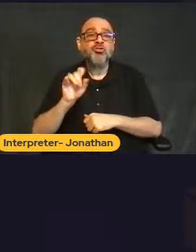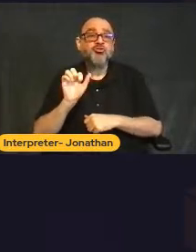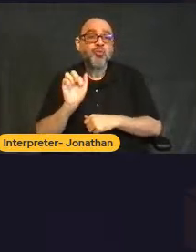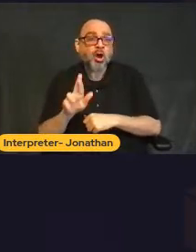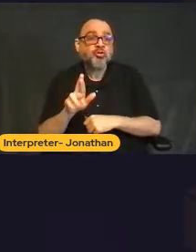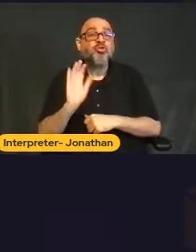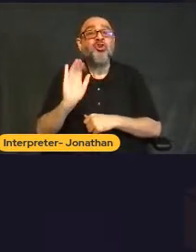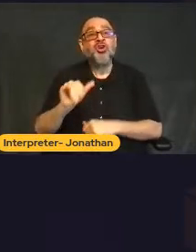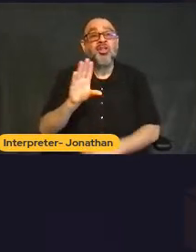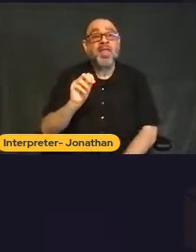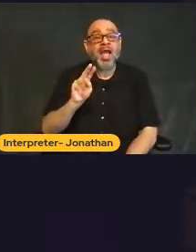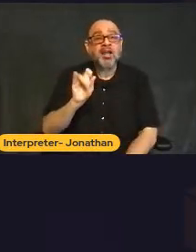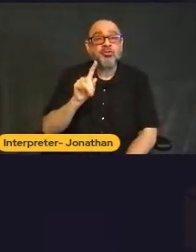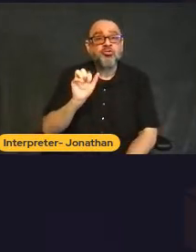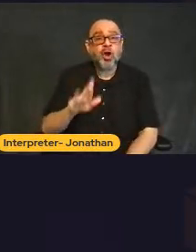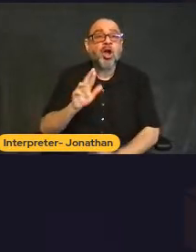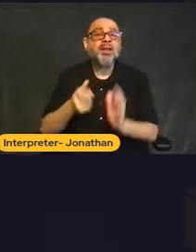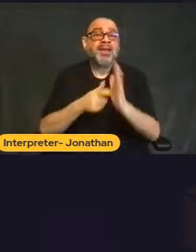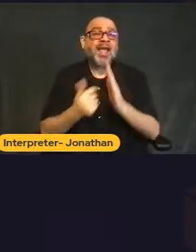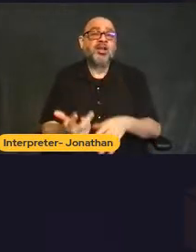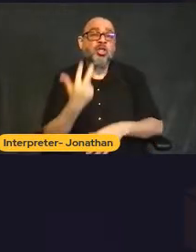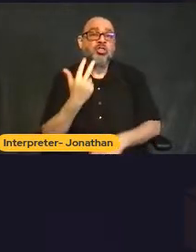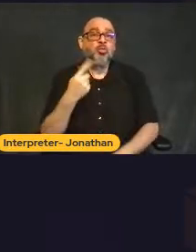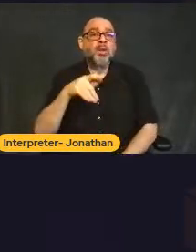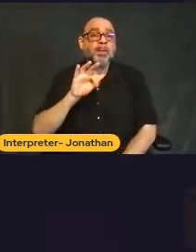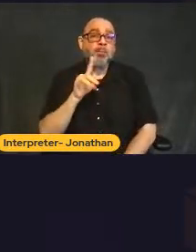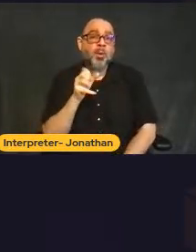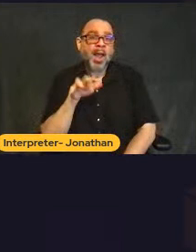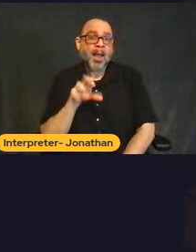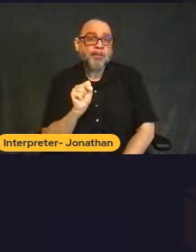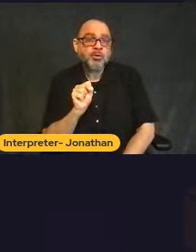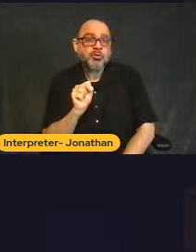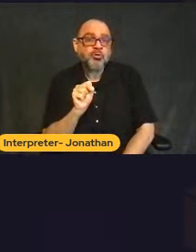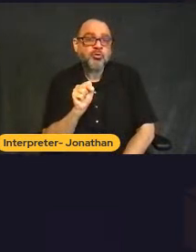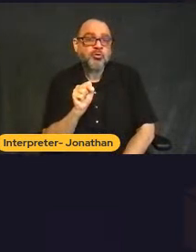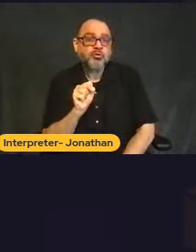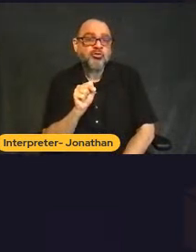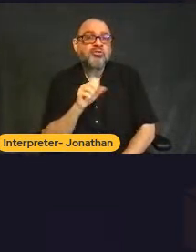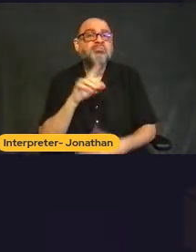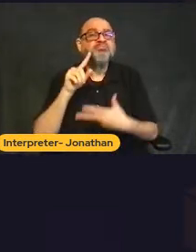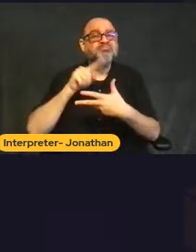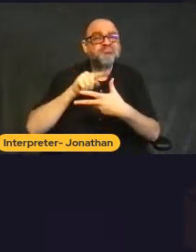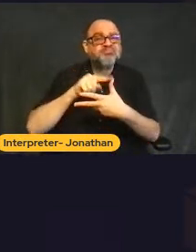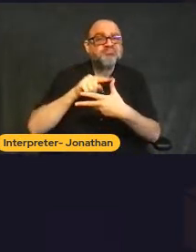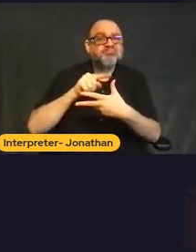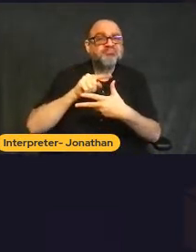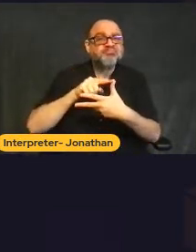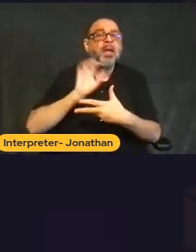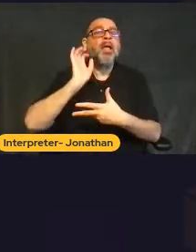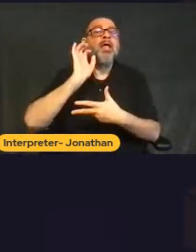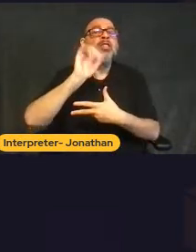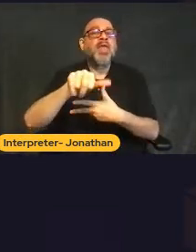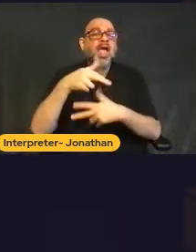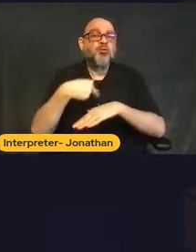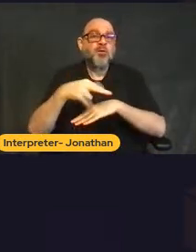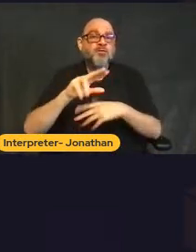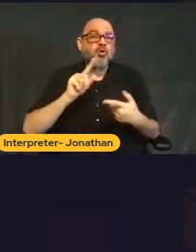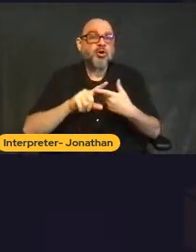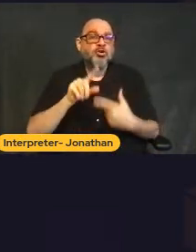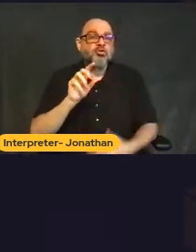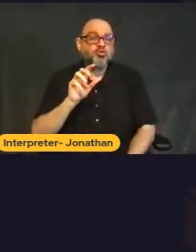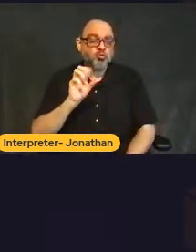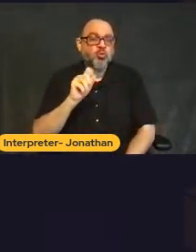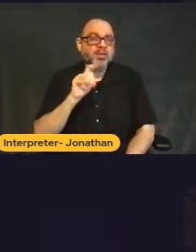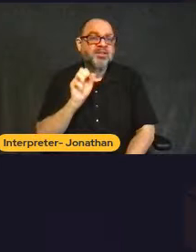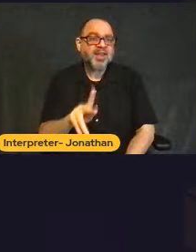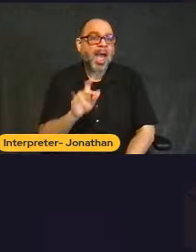takes 3 parameters. This, which is referring to the stack that this S3 bucket